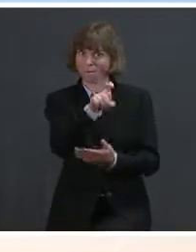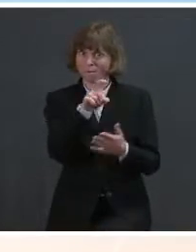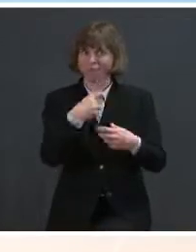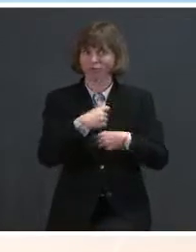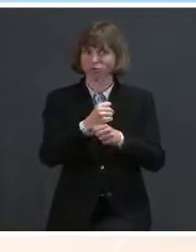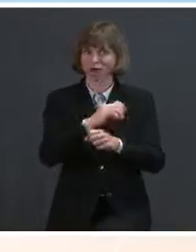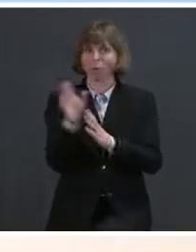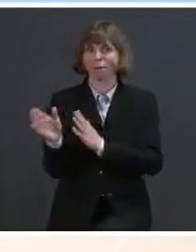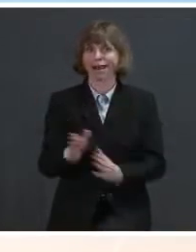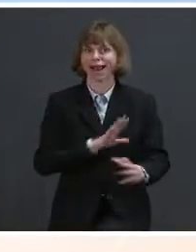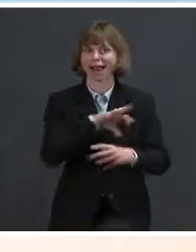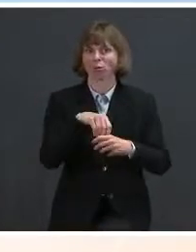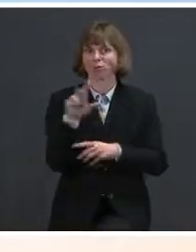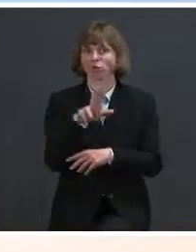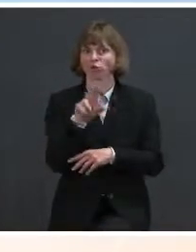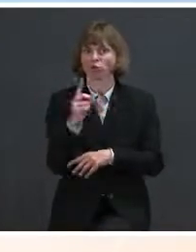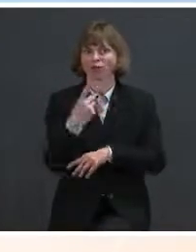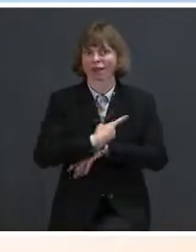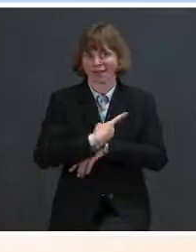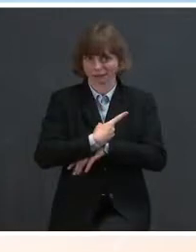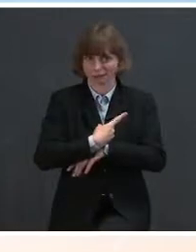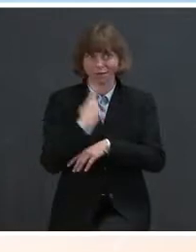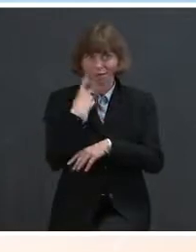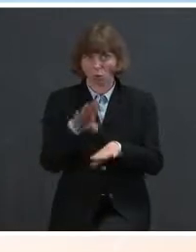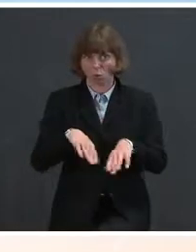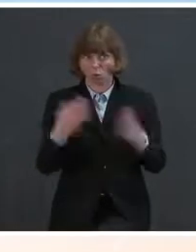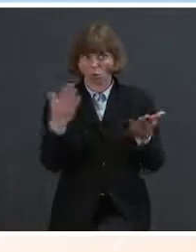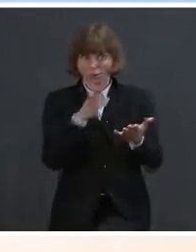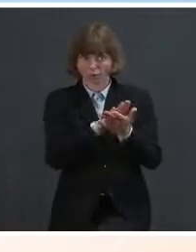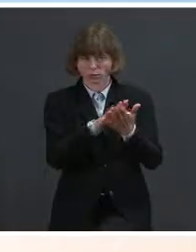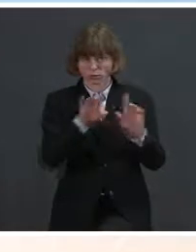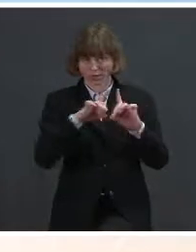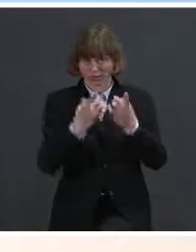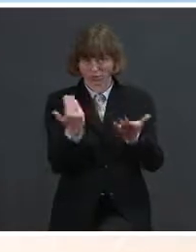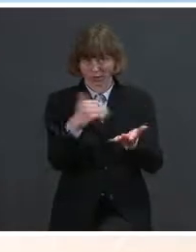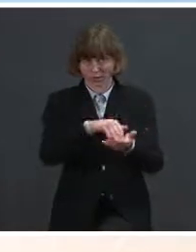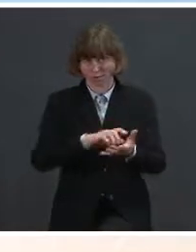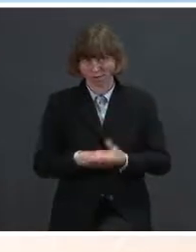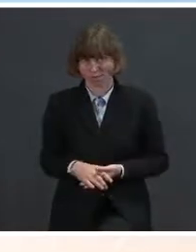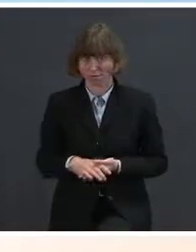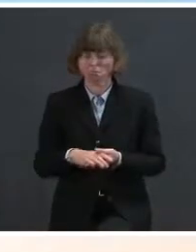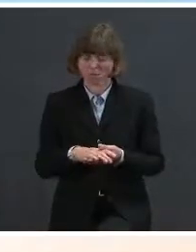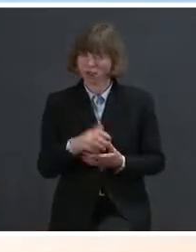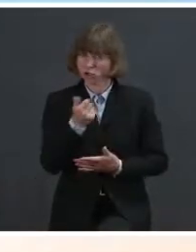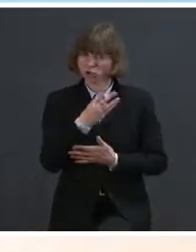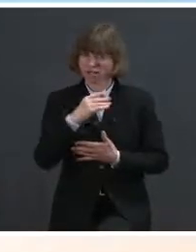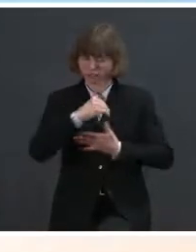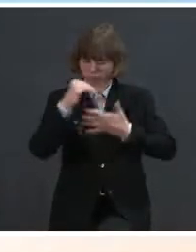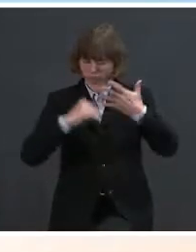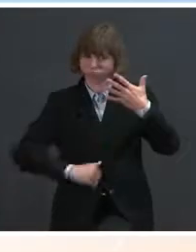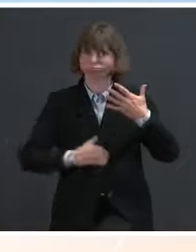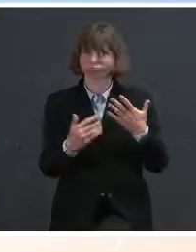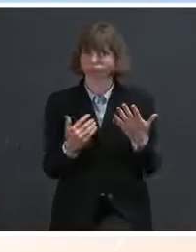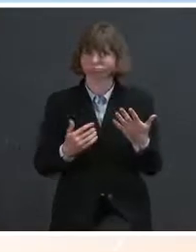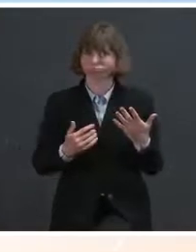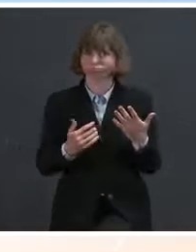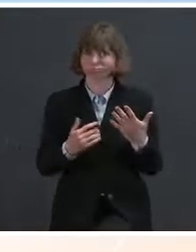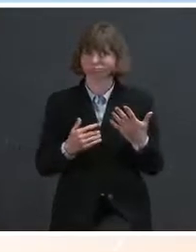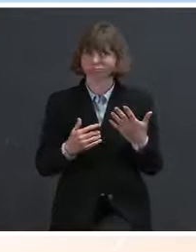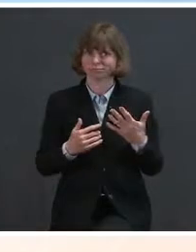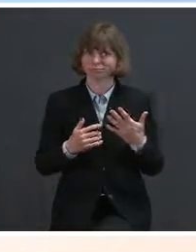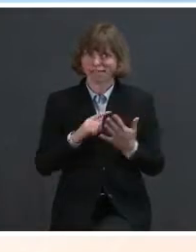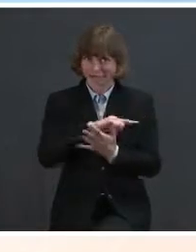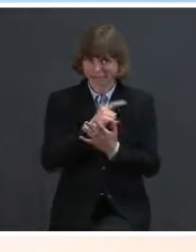30 days to reopen their school. The school district does, I should say. So there are a number of steps underway. We, of course, want to